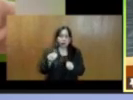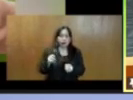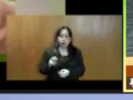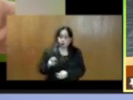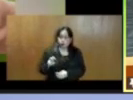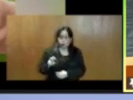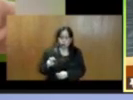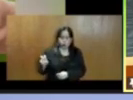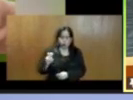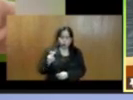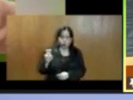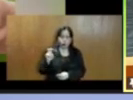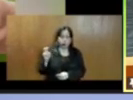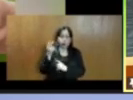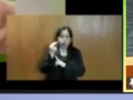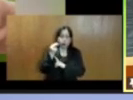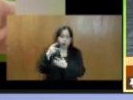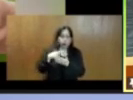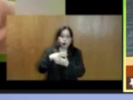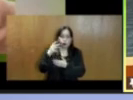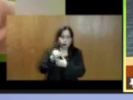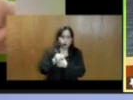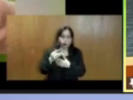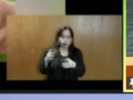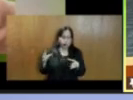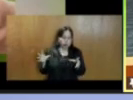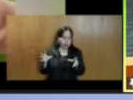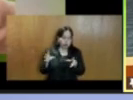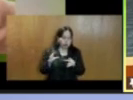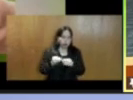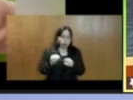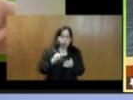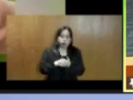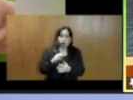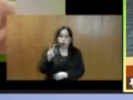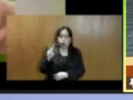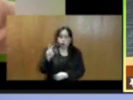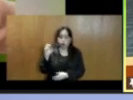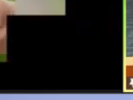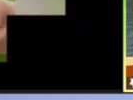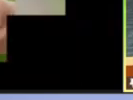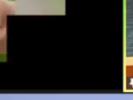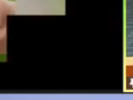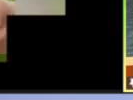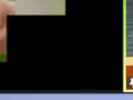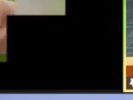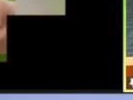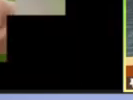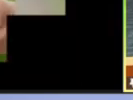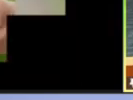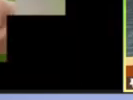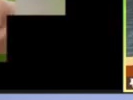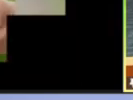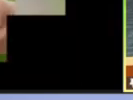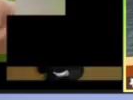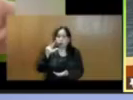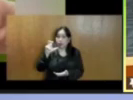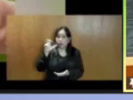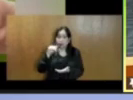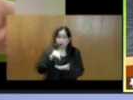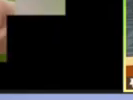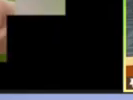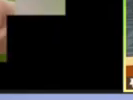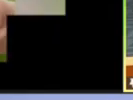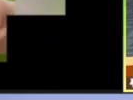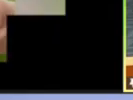hospitality programs with a combined enrollment of around 200,000, close to 300,000 students. So that's the